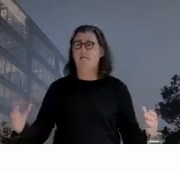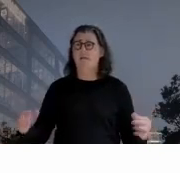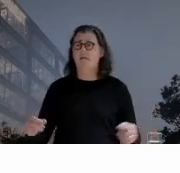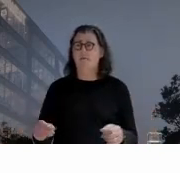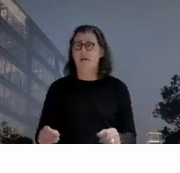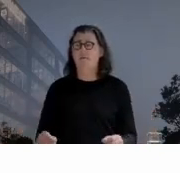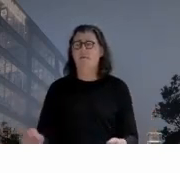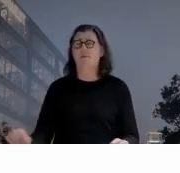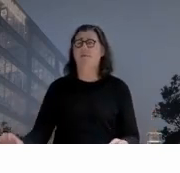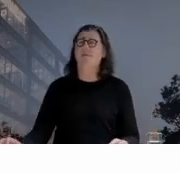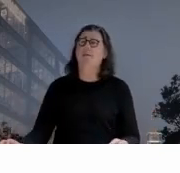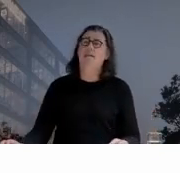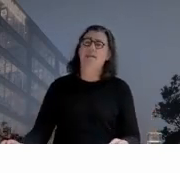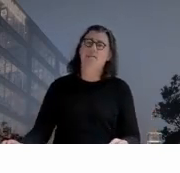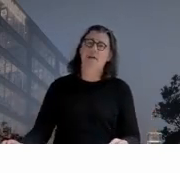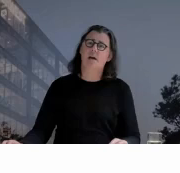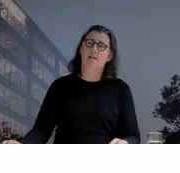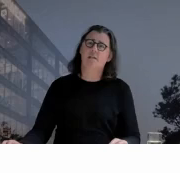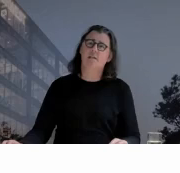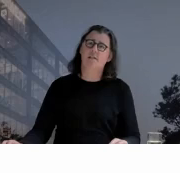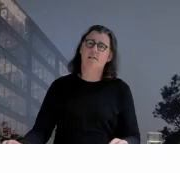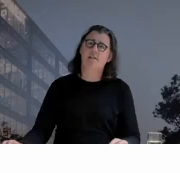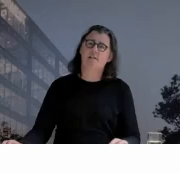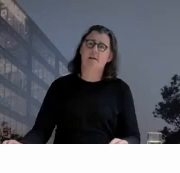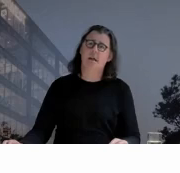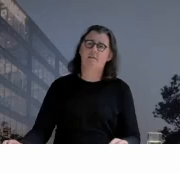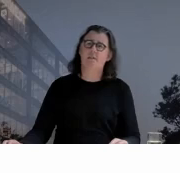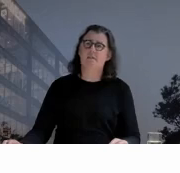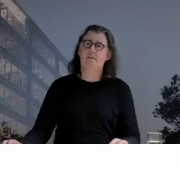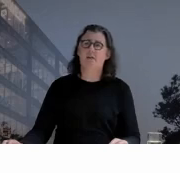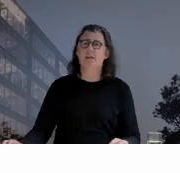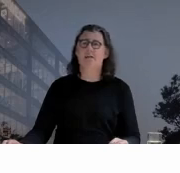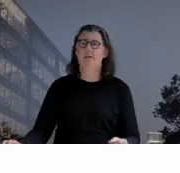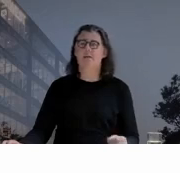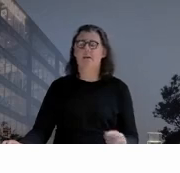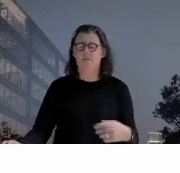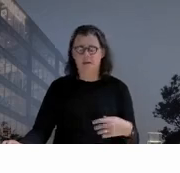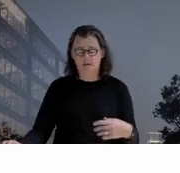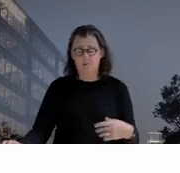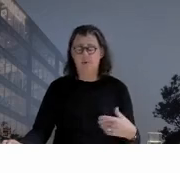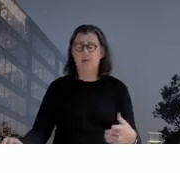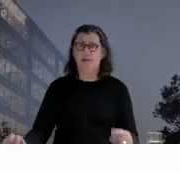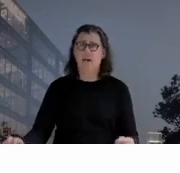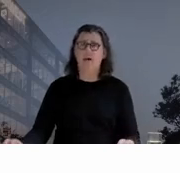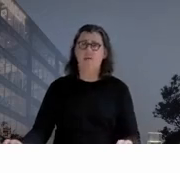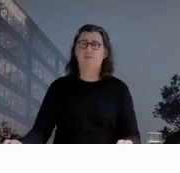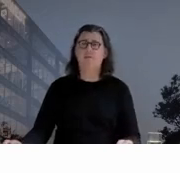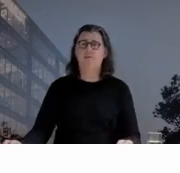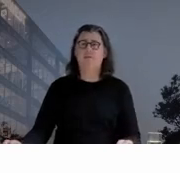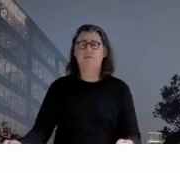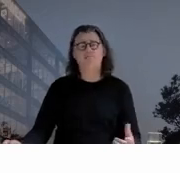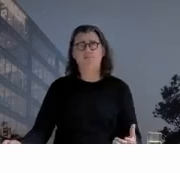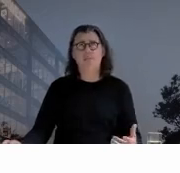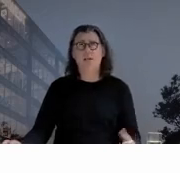gamut of information. It starts in here. Everything that you're going to hear about embodied carbon,